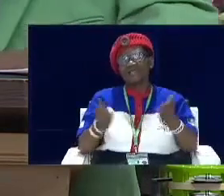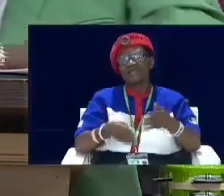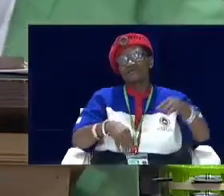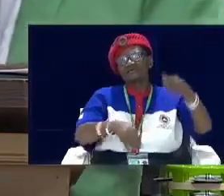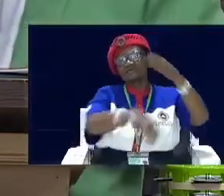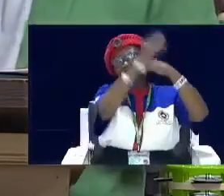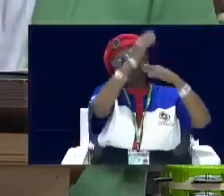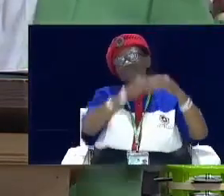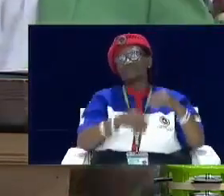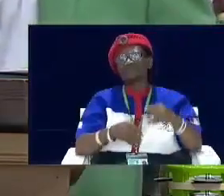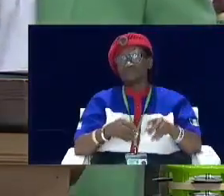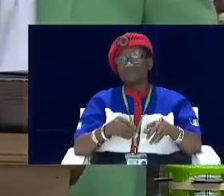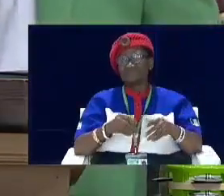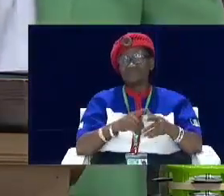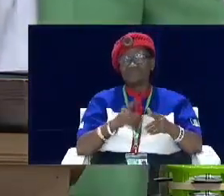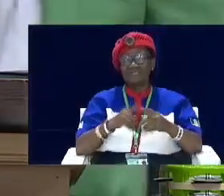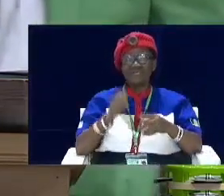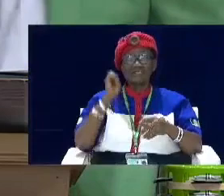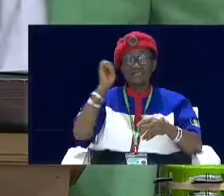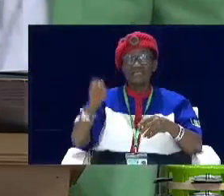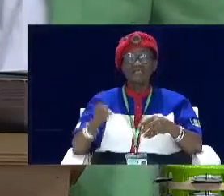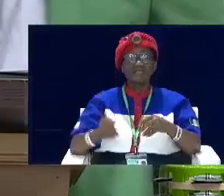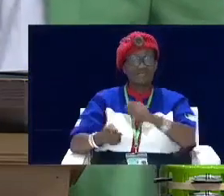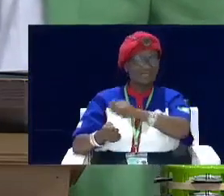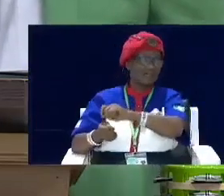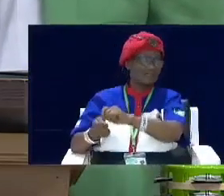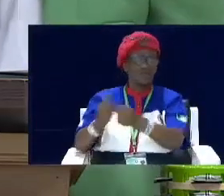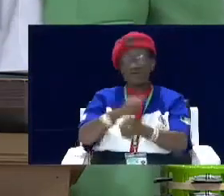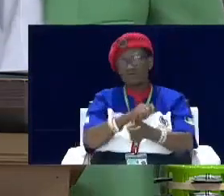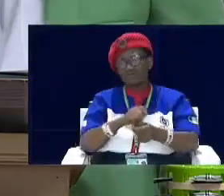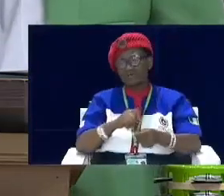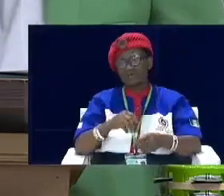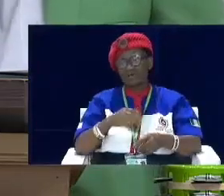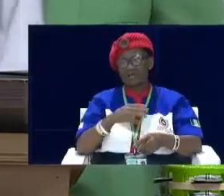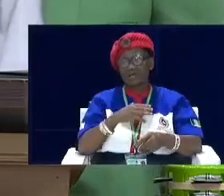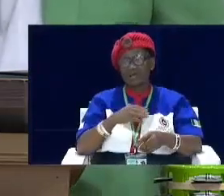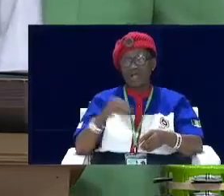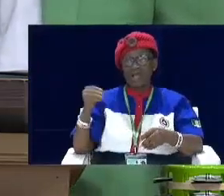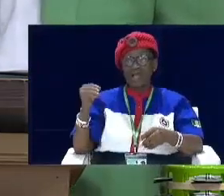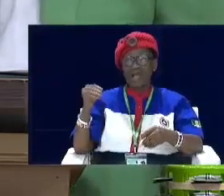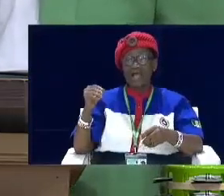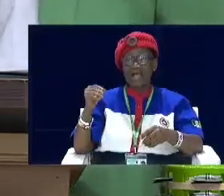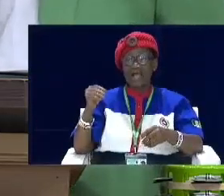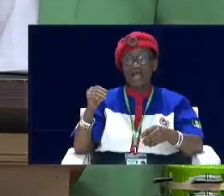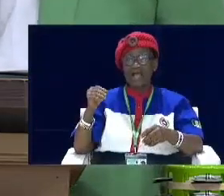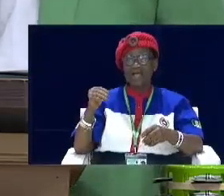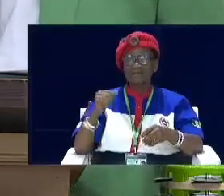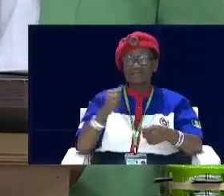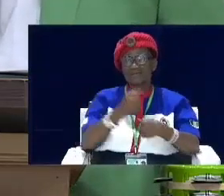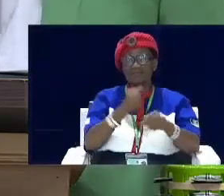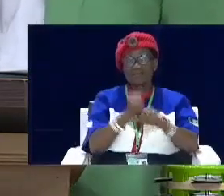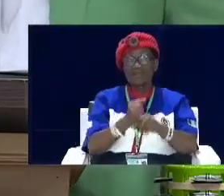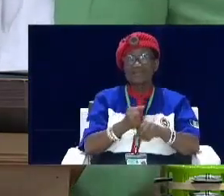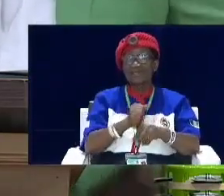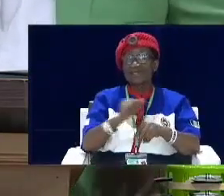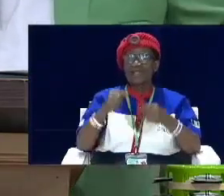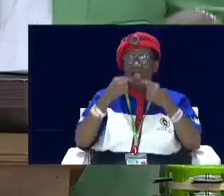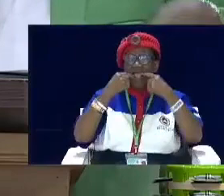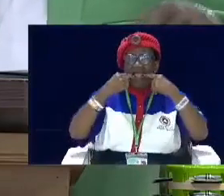Then he turned. Oh, when he? And issued a decree. Oh, what about, she?